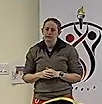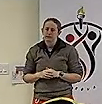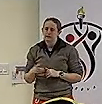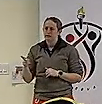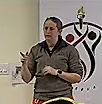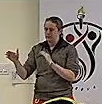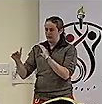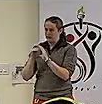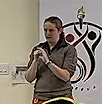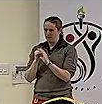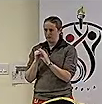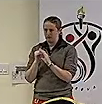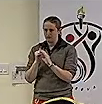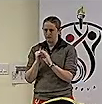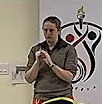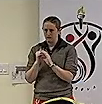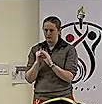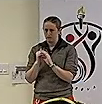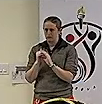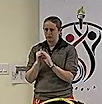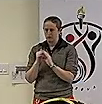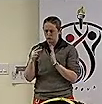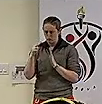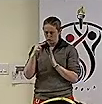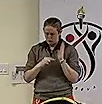after reading my article,